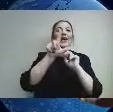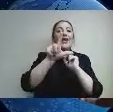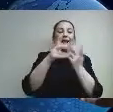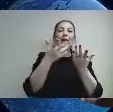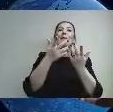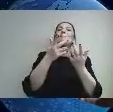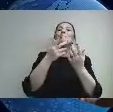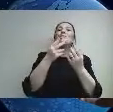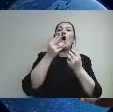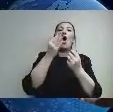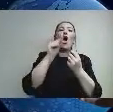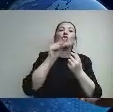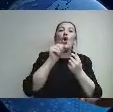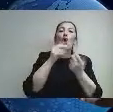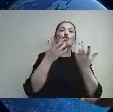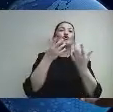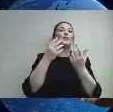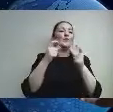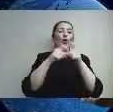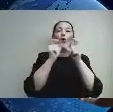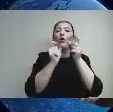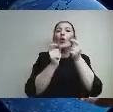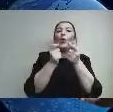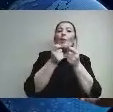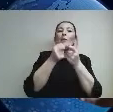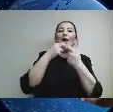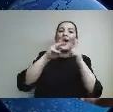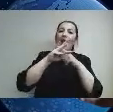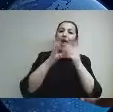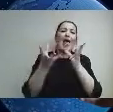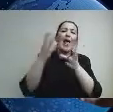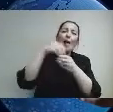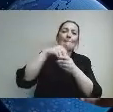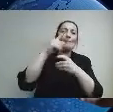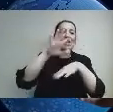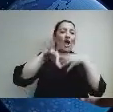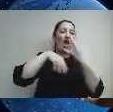and they're actually the process